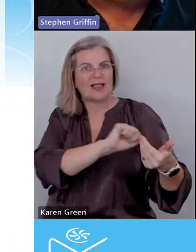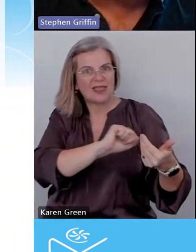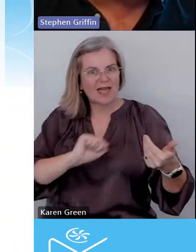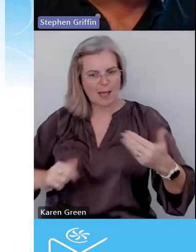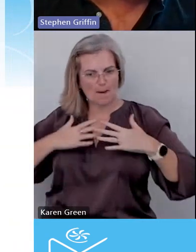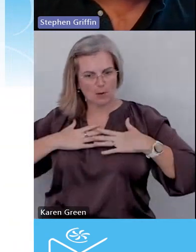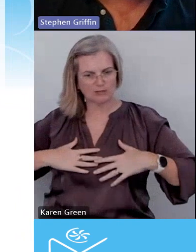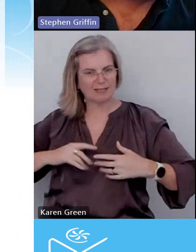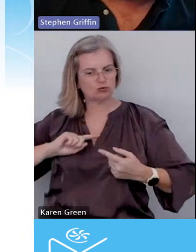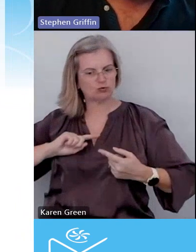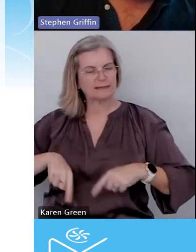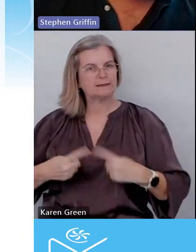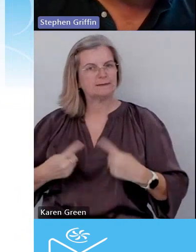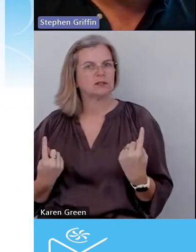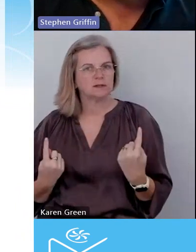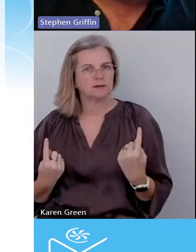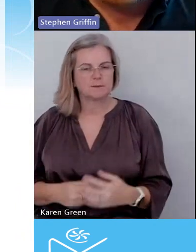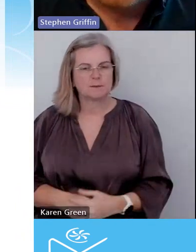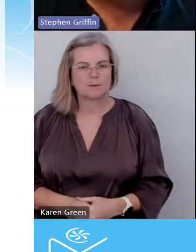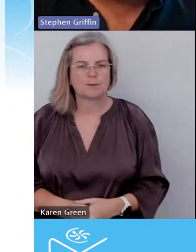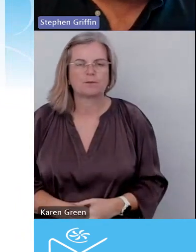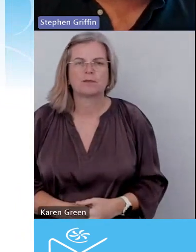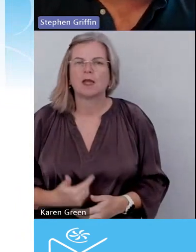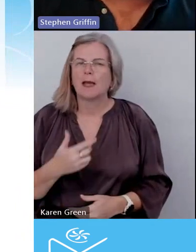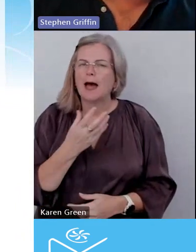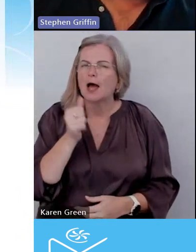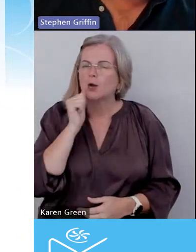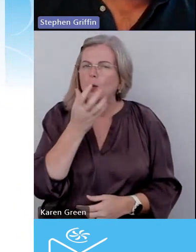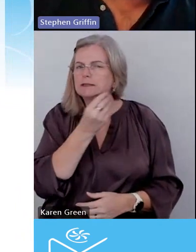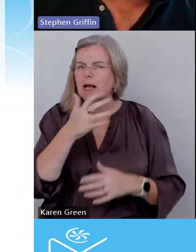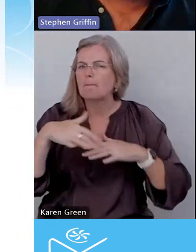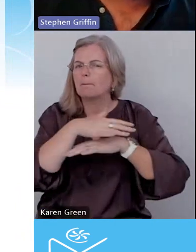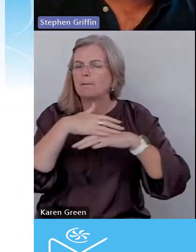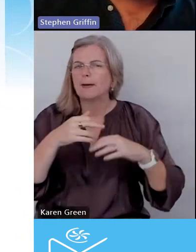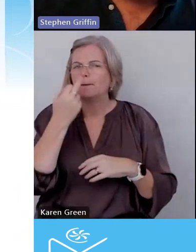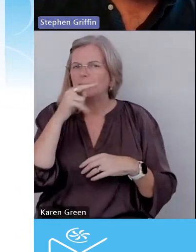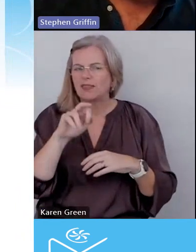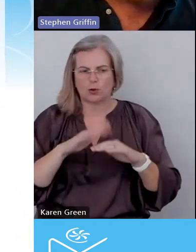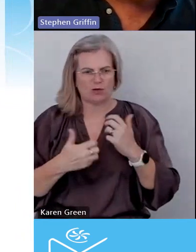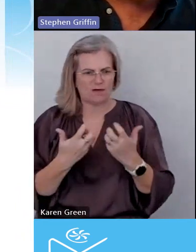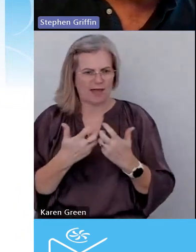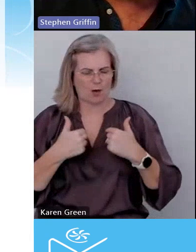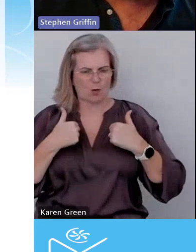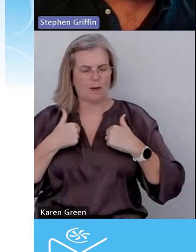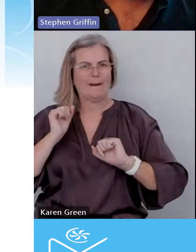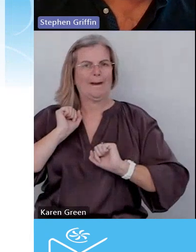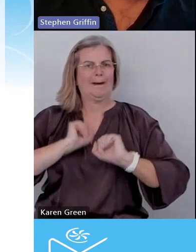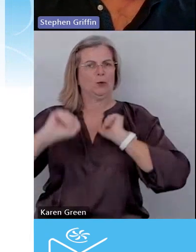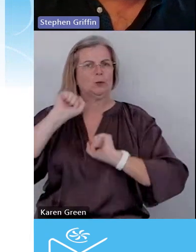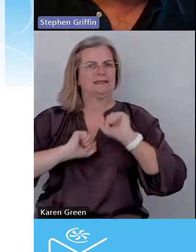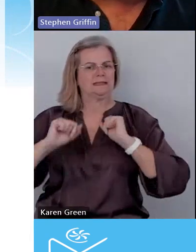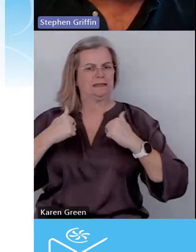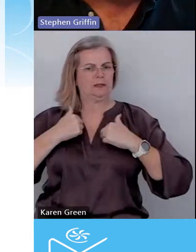possibly discuss in these situations, but I'll try and dispel a few myths around the way that our immunity works in relation to these things,